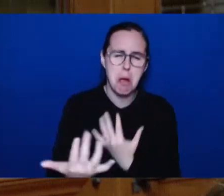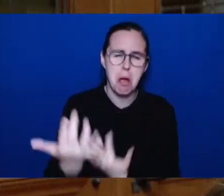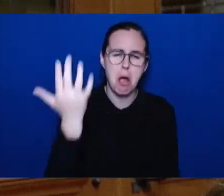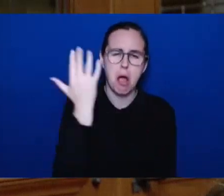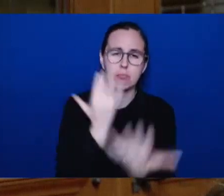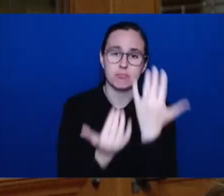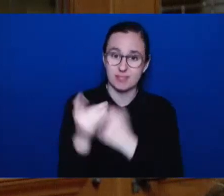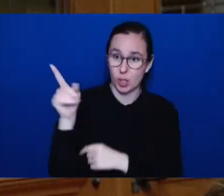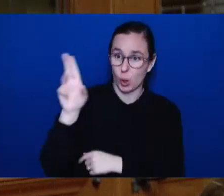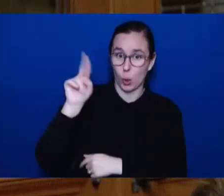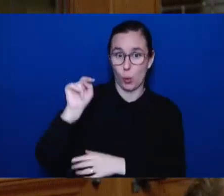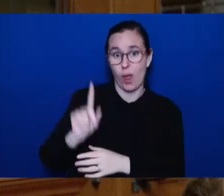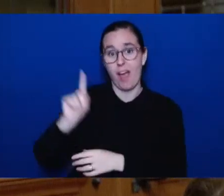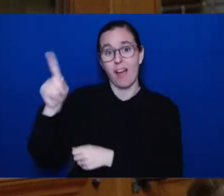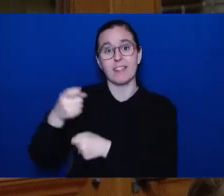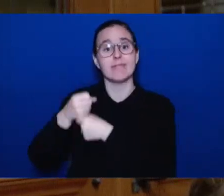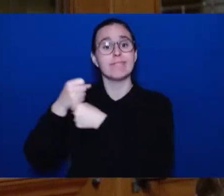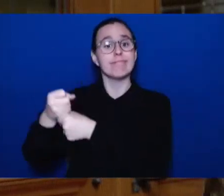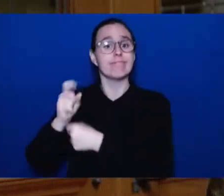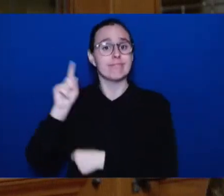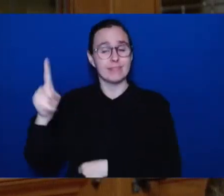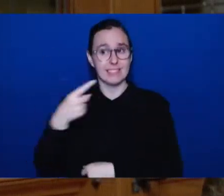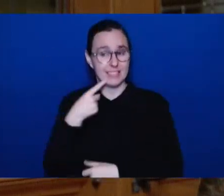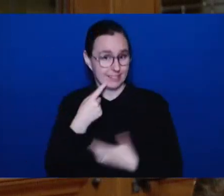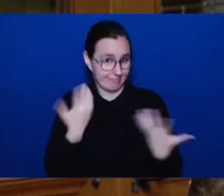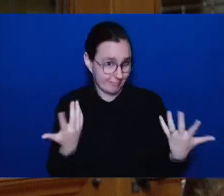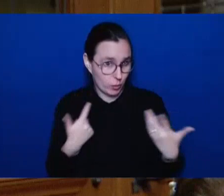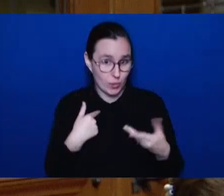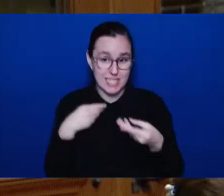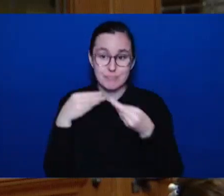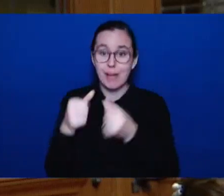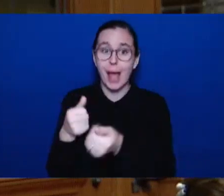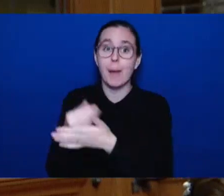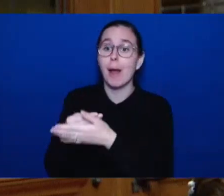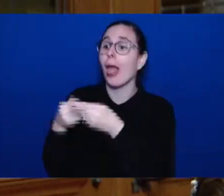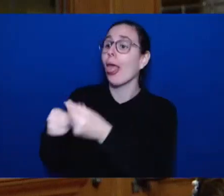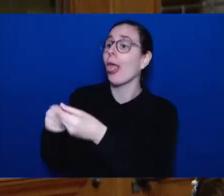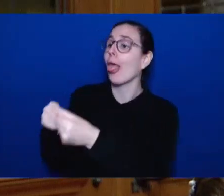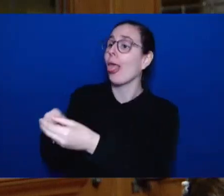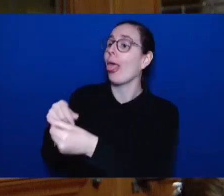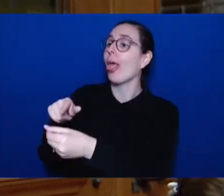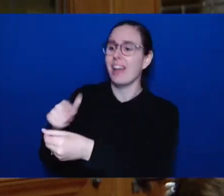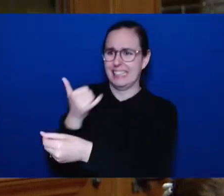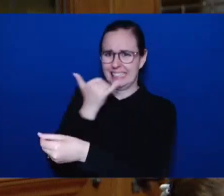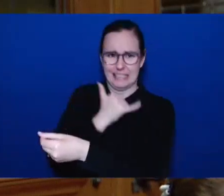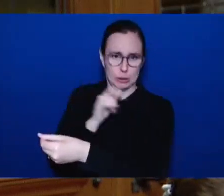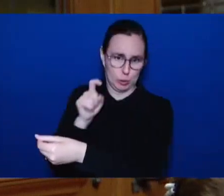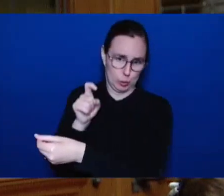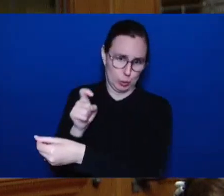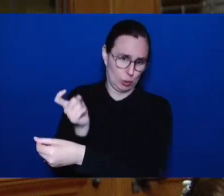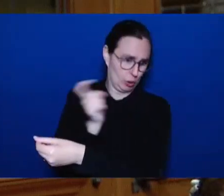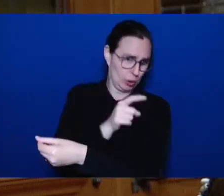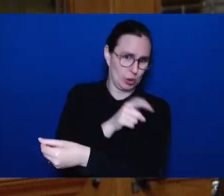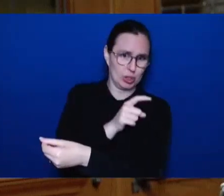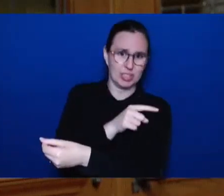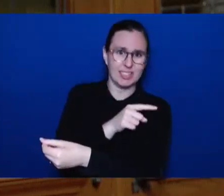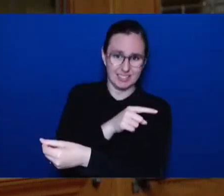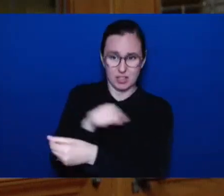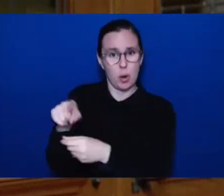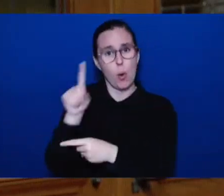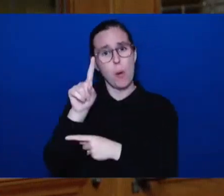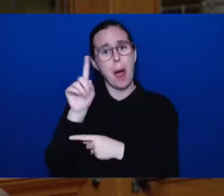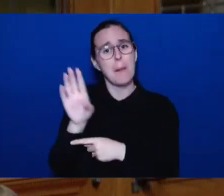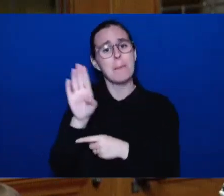wrong end of the problem. BC spent a record $1 billion on wildfires this year. My question, through you,